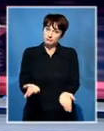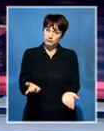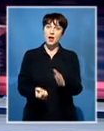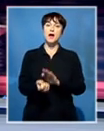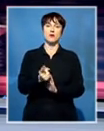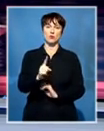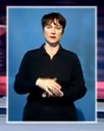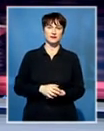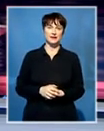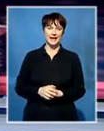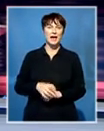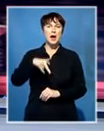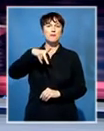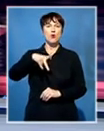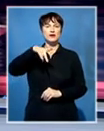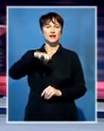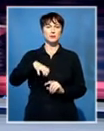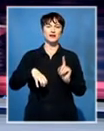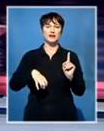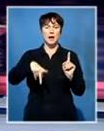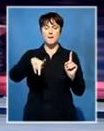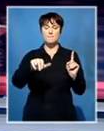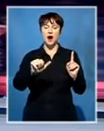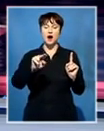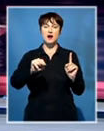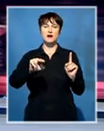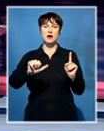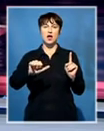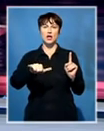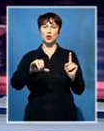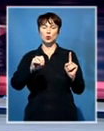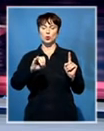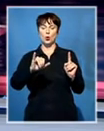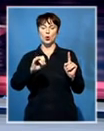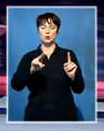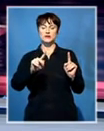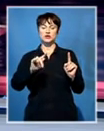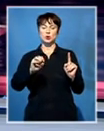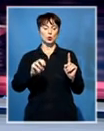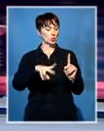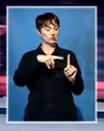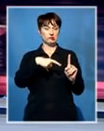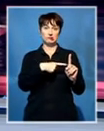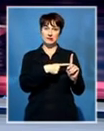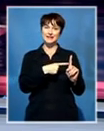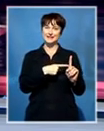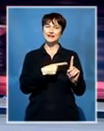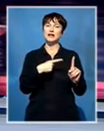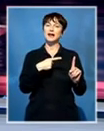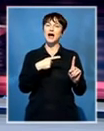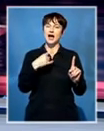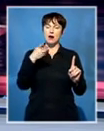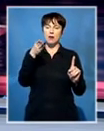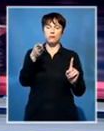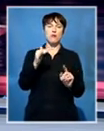In the Eastern Cape, the PE murder accused, Christopher Panayiotou, will spend another week behind bars. He's made a renewed bid for